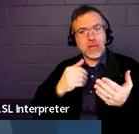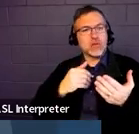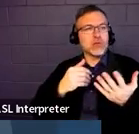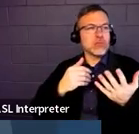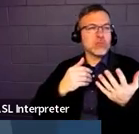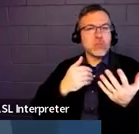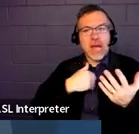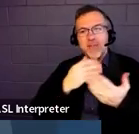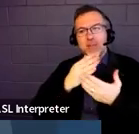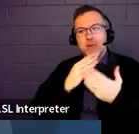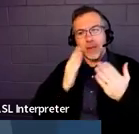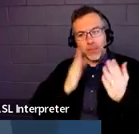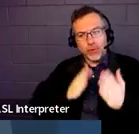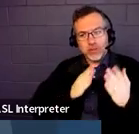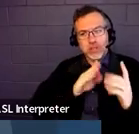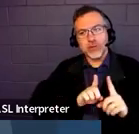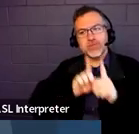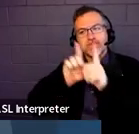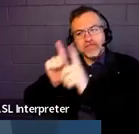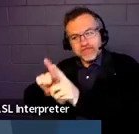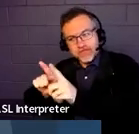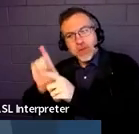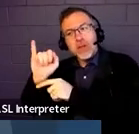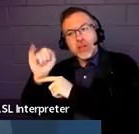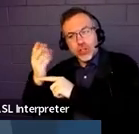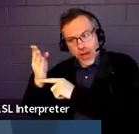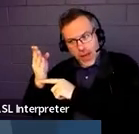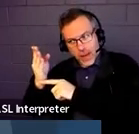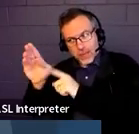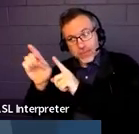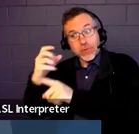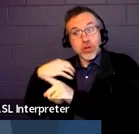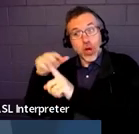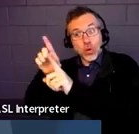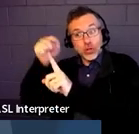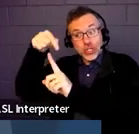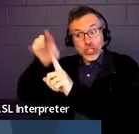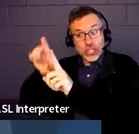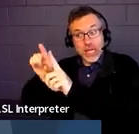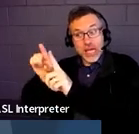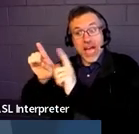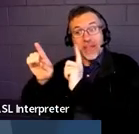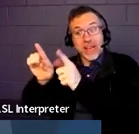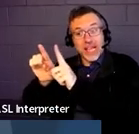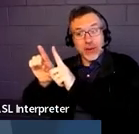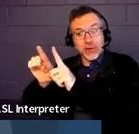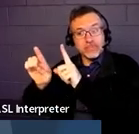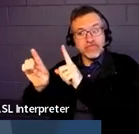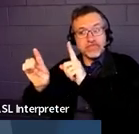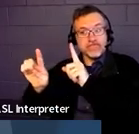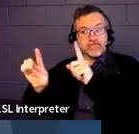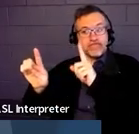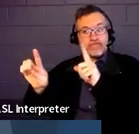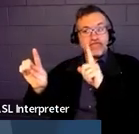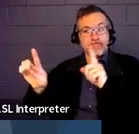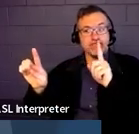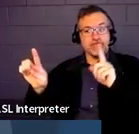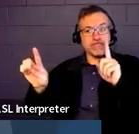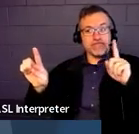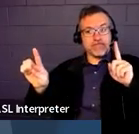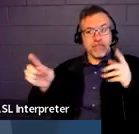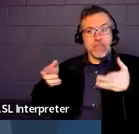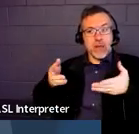slowly we start pulling away for total independence. I think